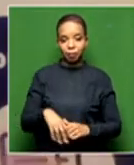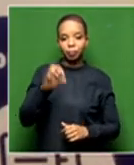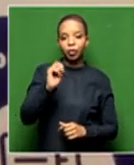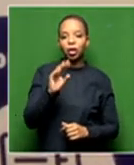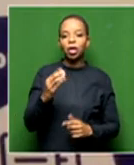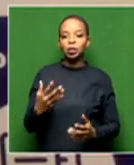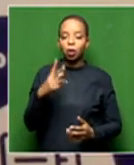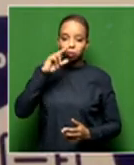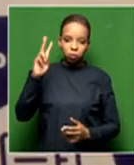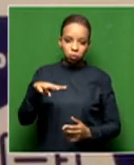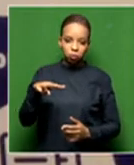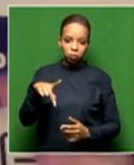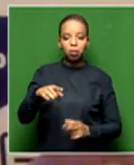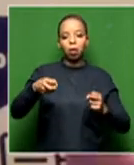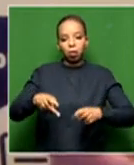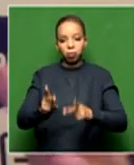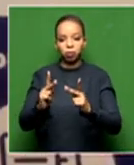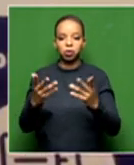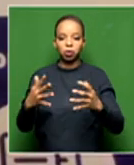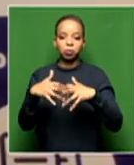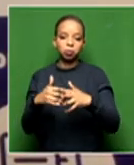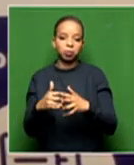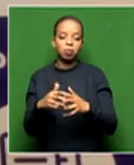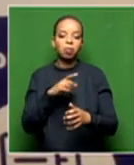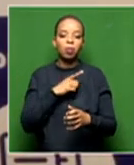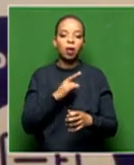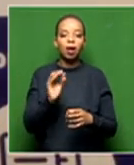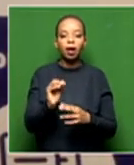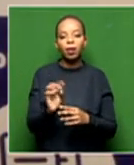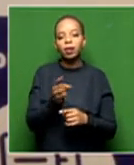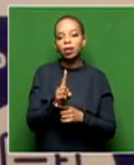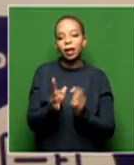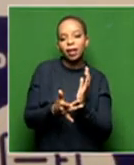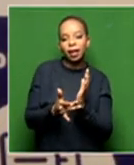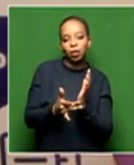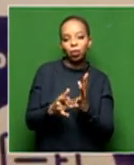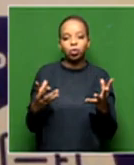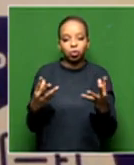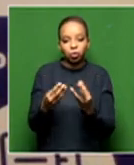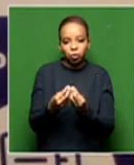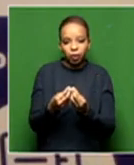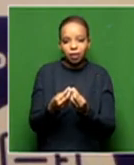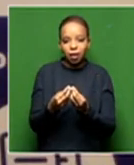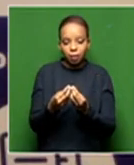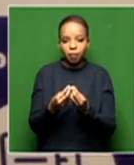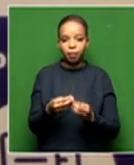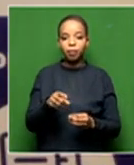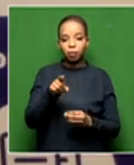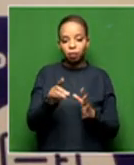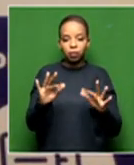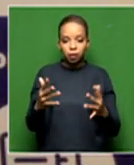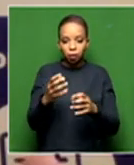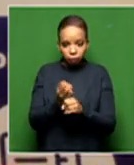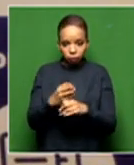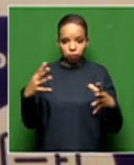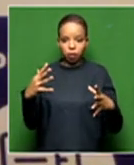a business-focused event, so bringing buyers and suppliers of technology together. And that's all the genesis of the